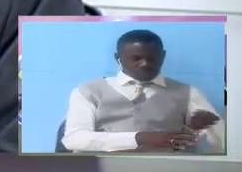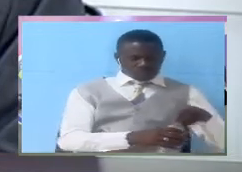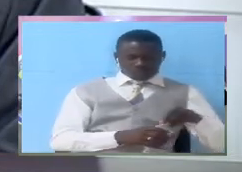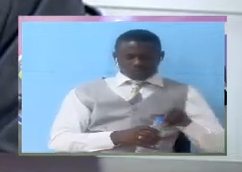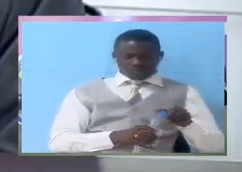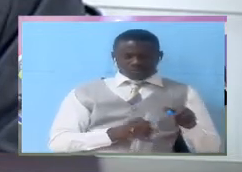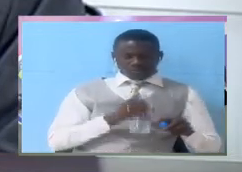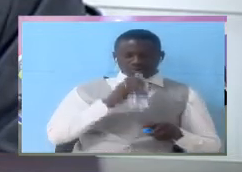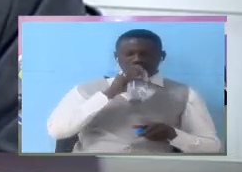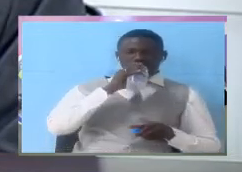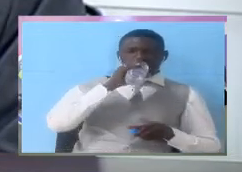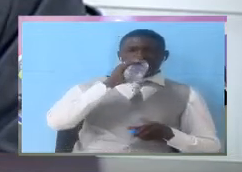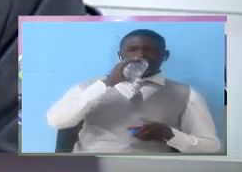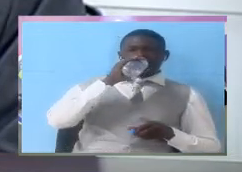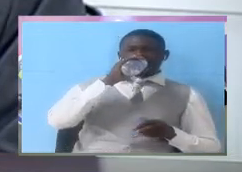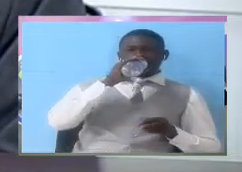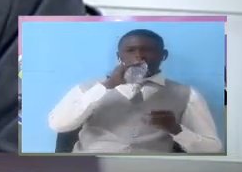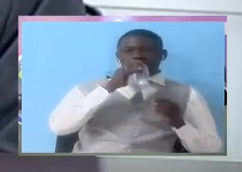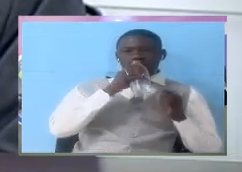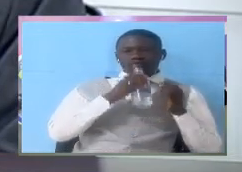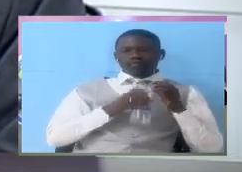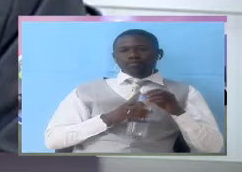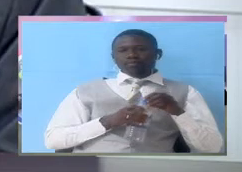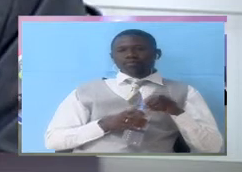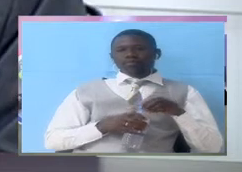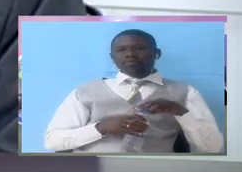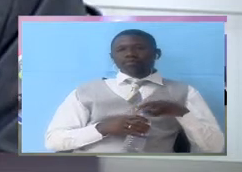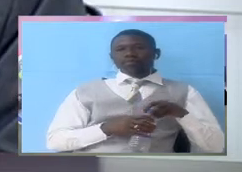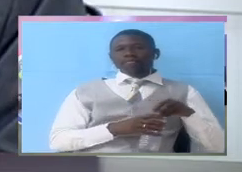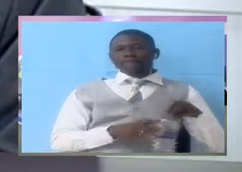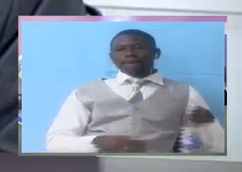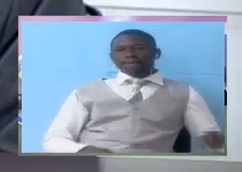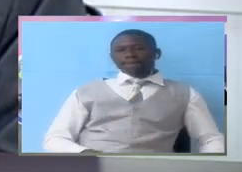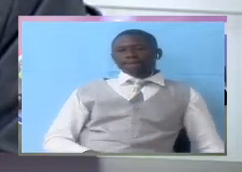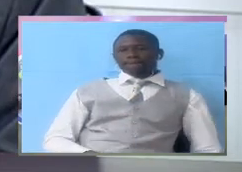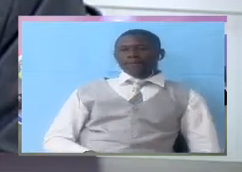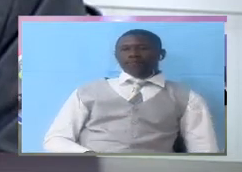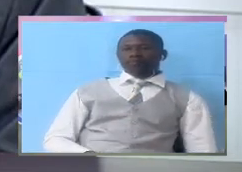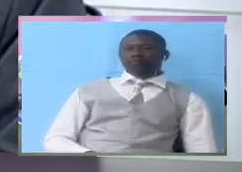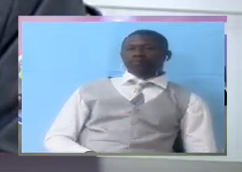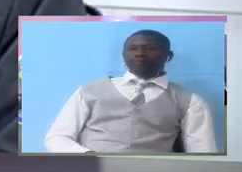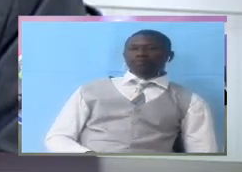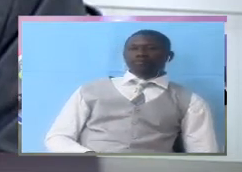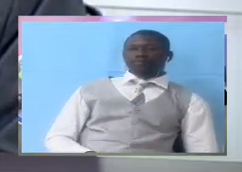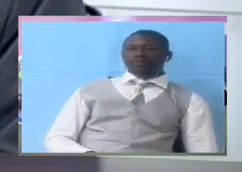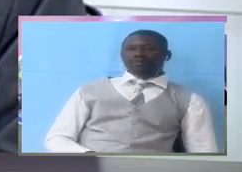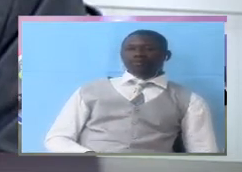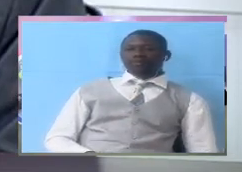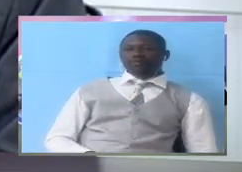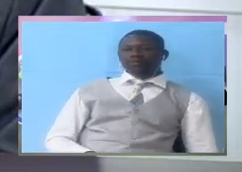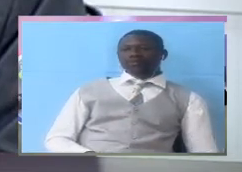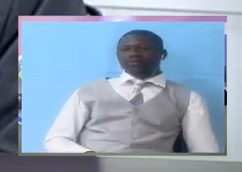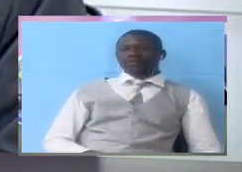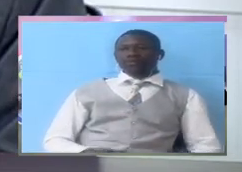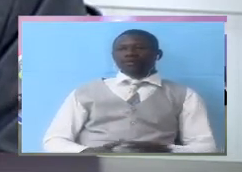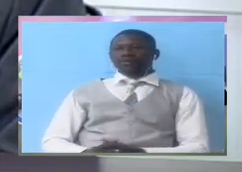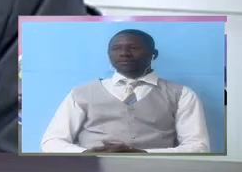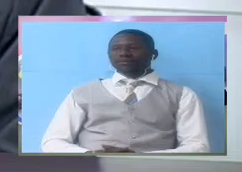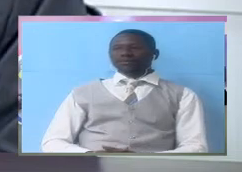dellu si waat ne léegi-léeg daan nga fa dem li ko waral mooy ñàkk bennoo bi nga xam ne moo nekk seen diggante ñàkk déggoo ci benn